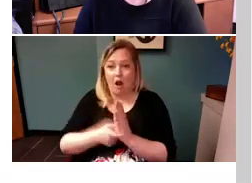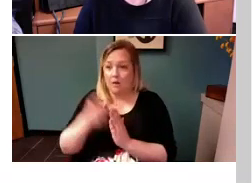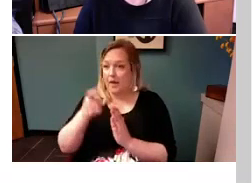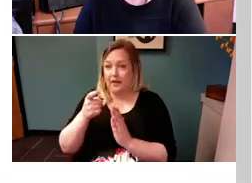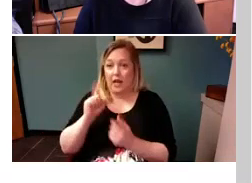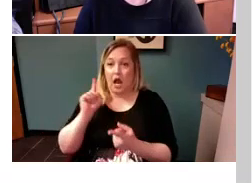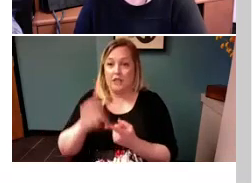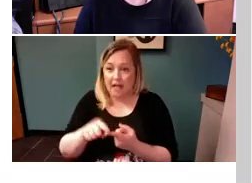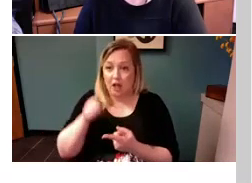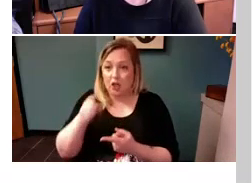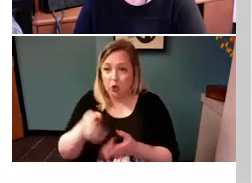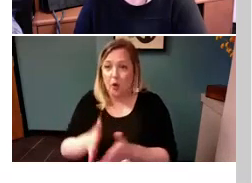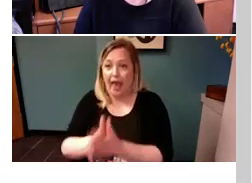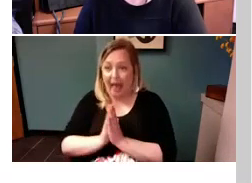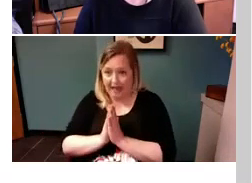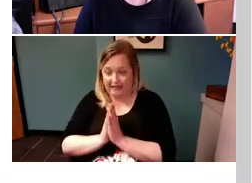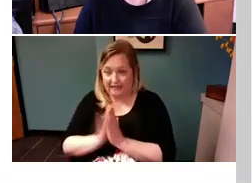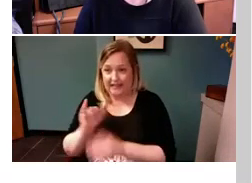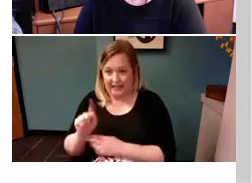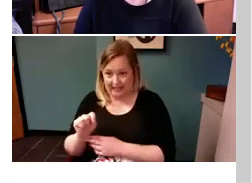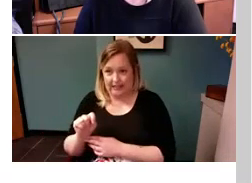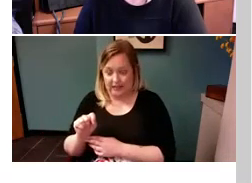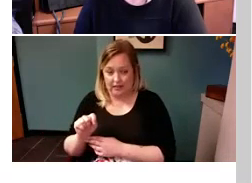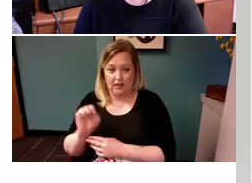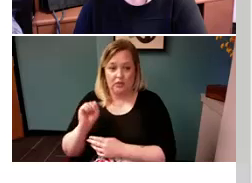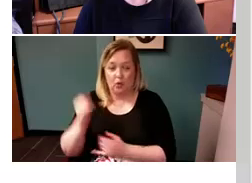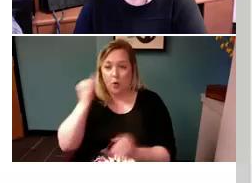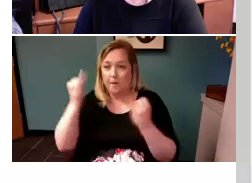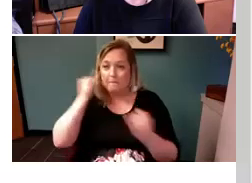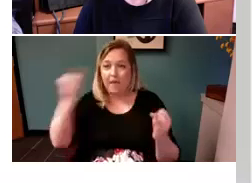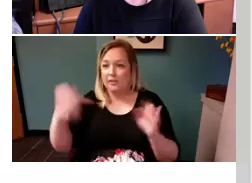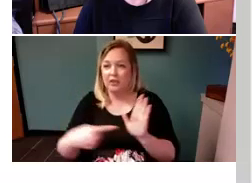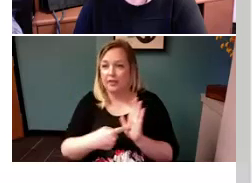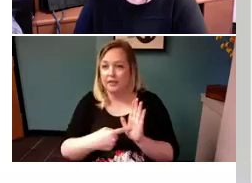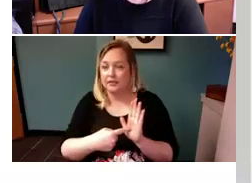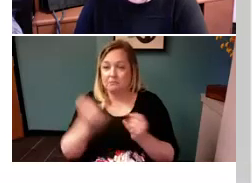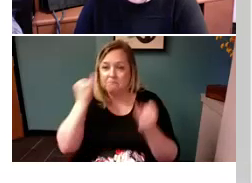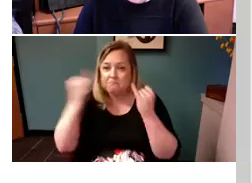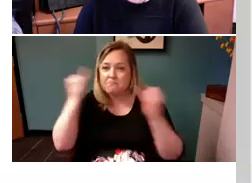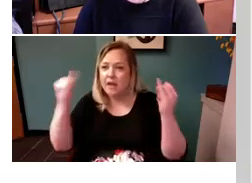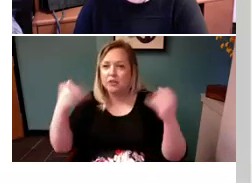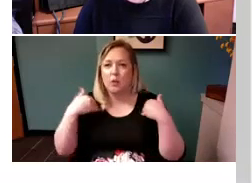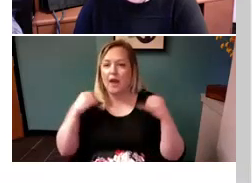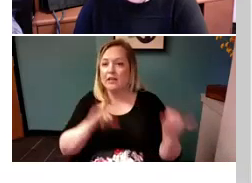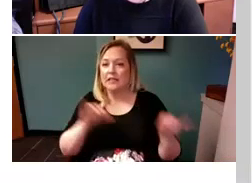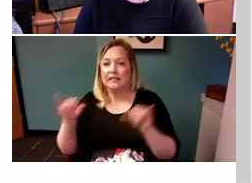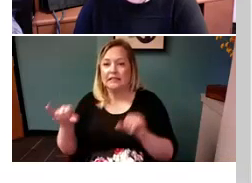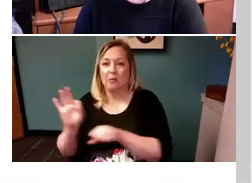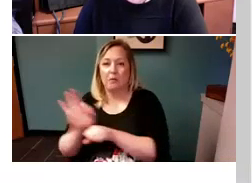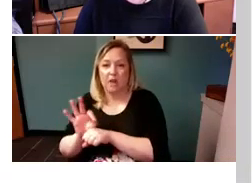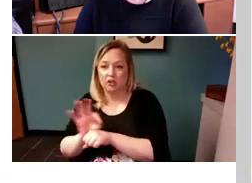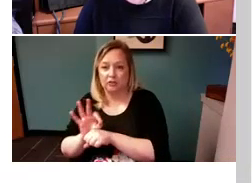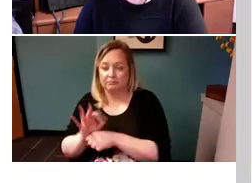to. So, imagine this thing. Imagine that we have the same function, it returns